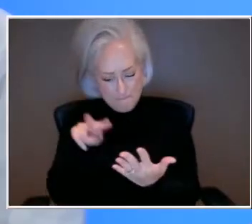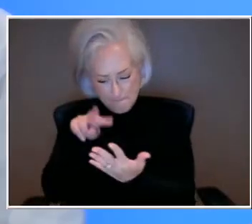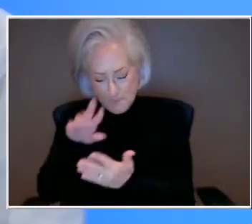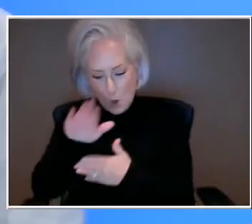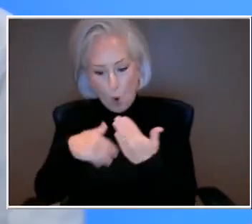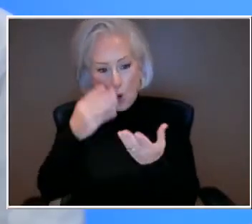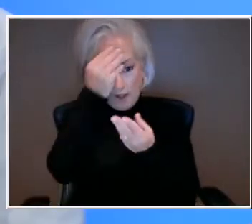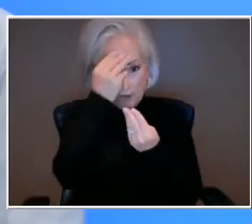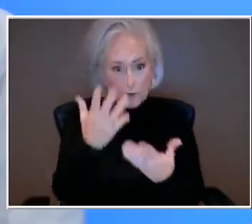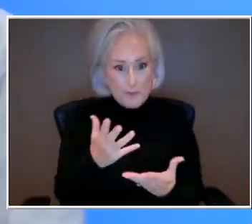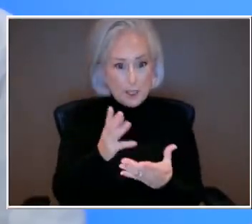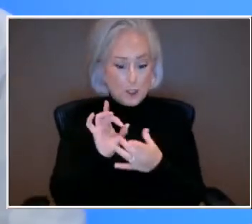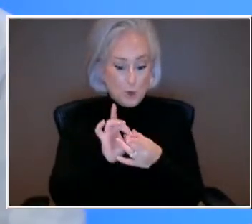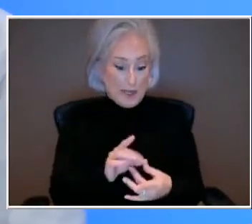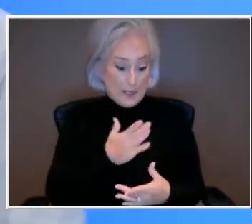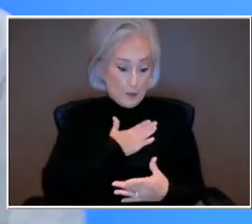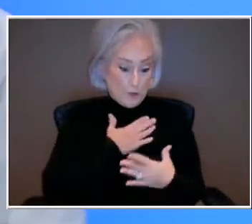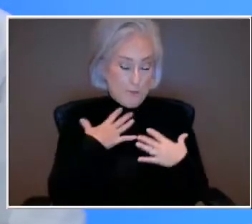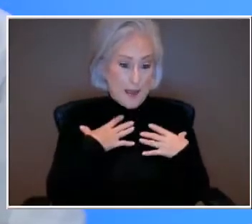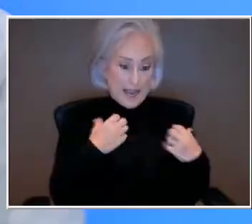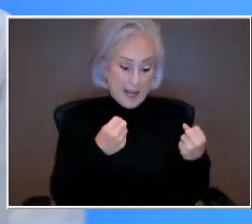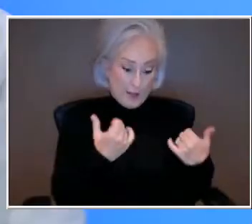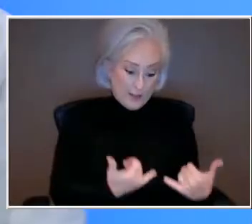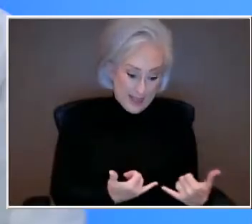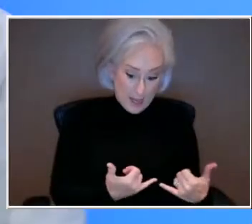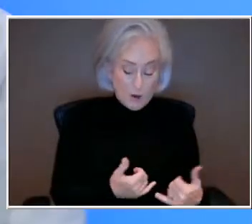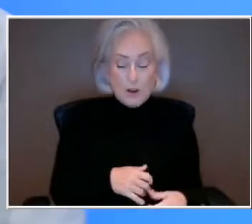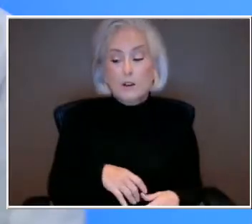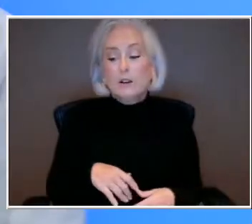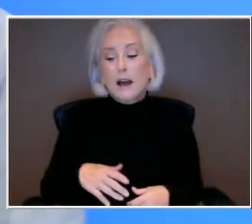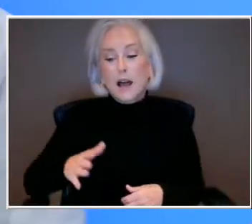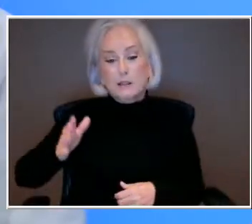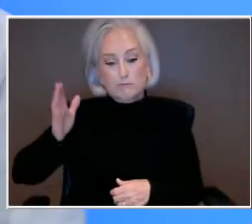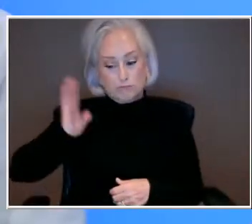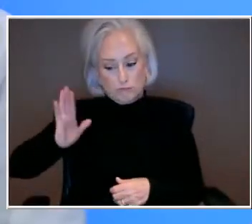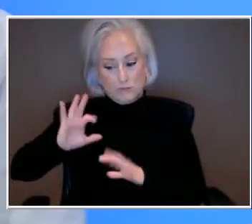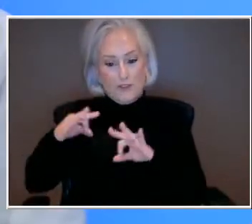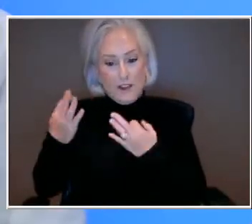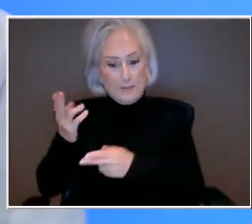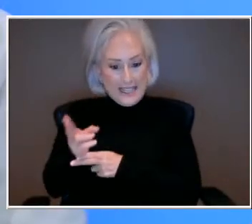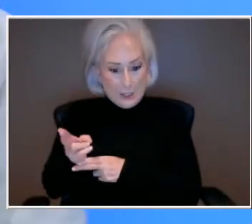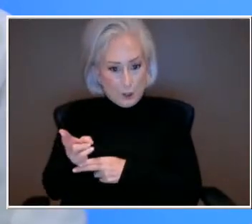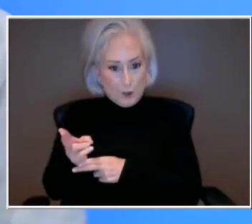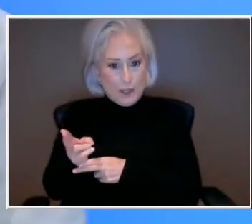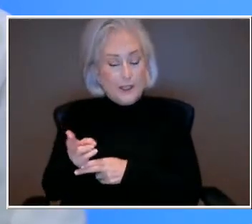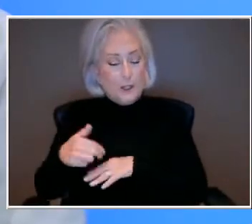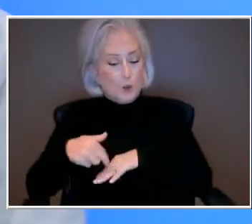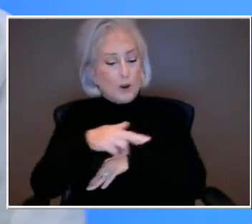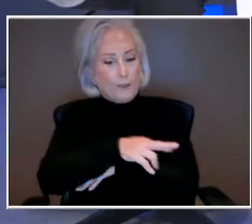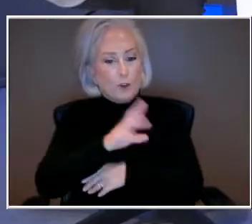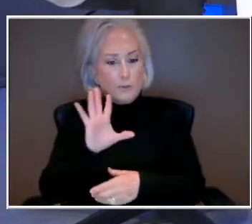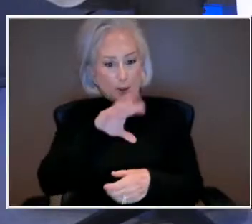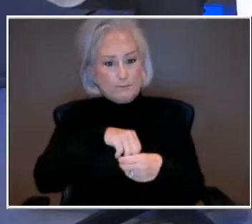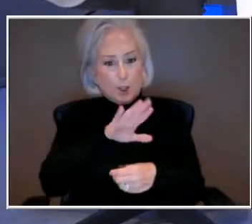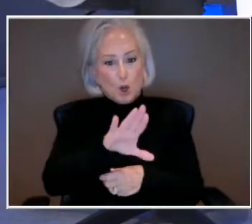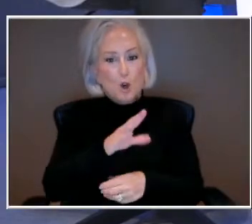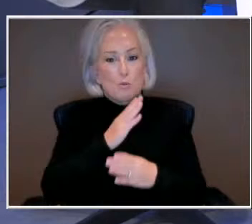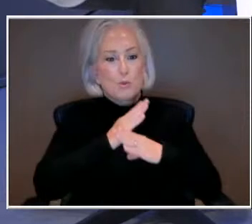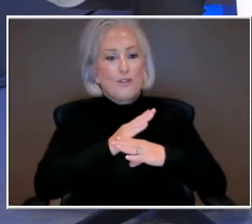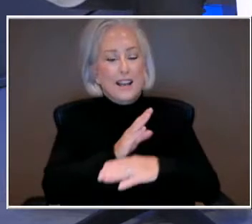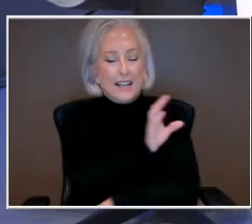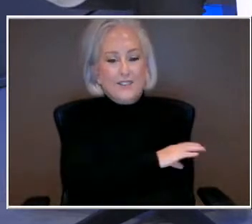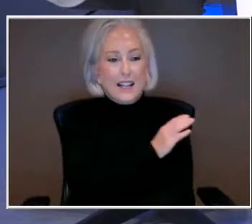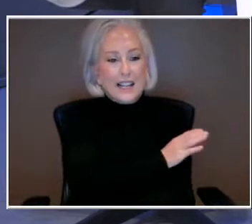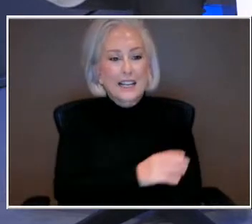current health, I was referred to Dr. Fabian to be in a her preventative clinic. Dr. Winblad, is